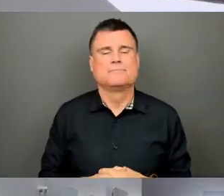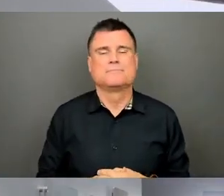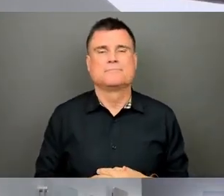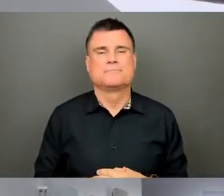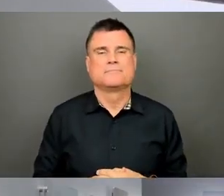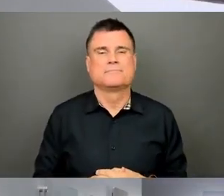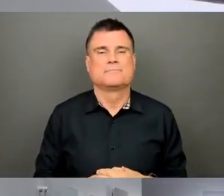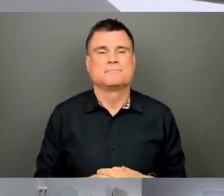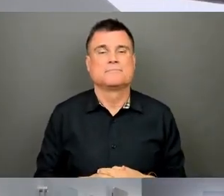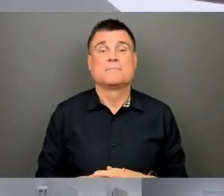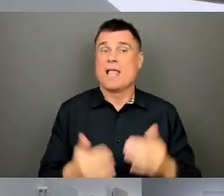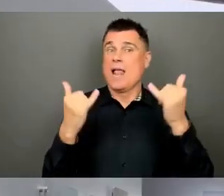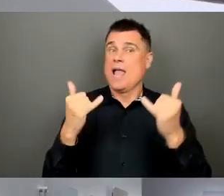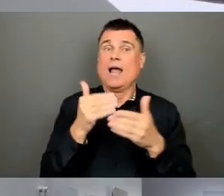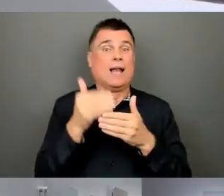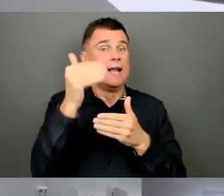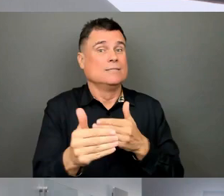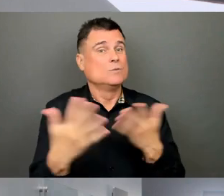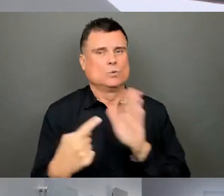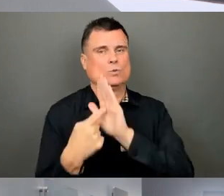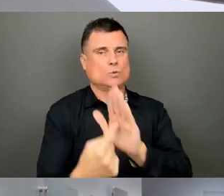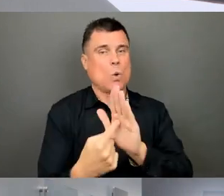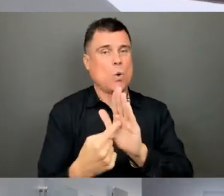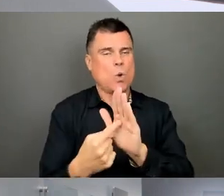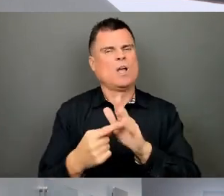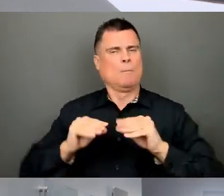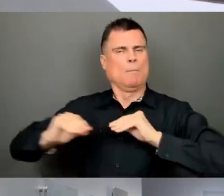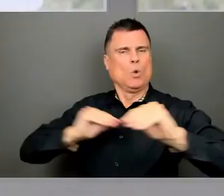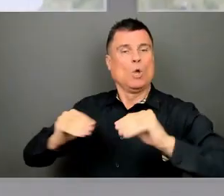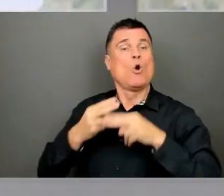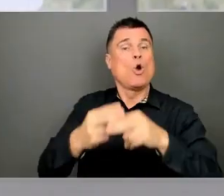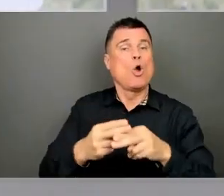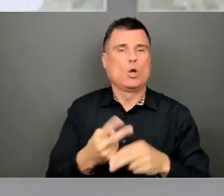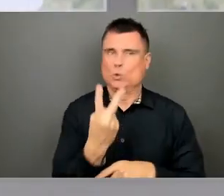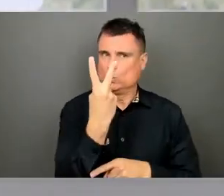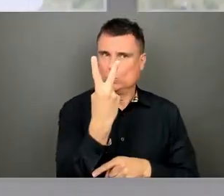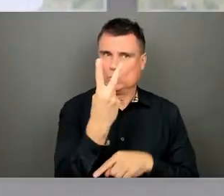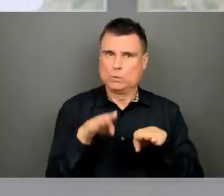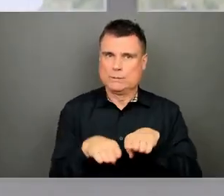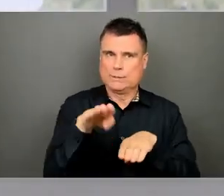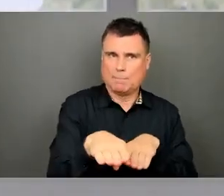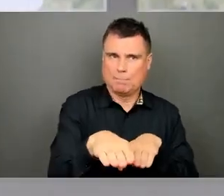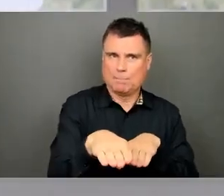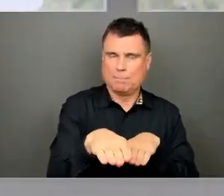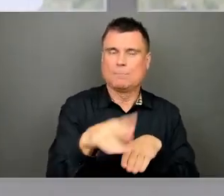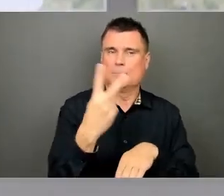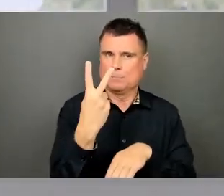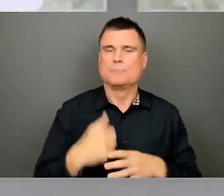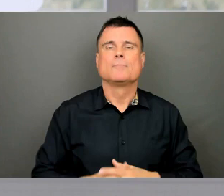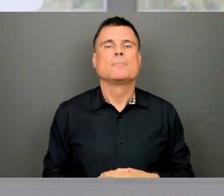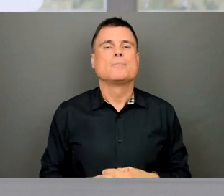All right, so we're going to jump right into it. We're going to start with a move called the two-step. Now, there's all different styles of dance that